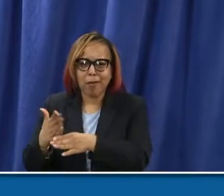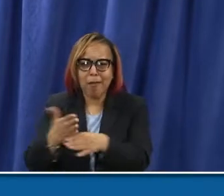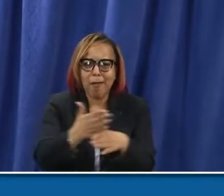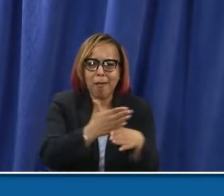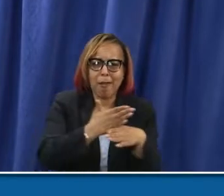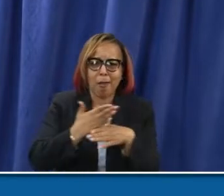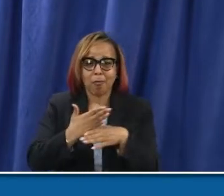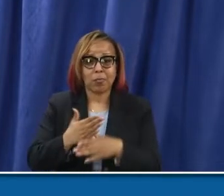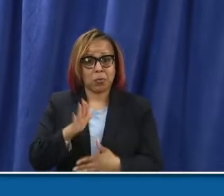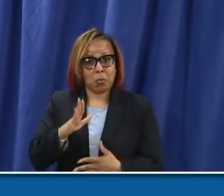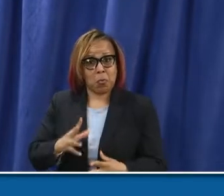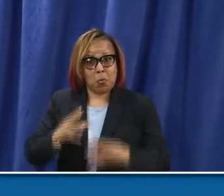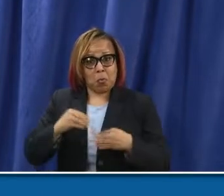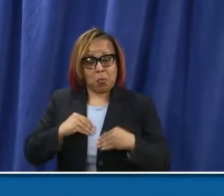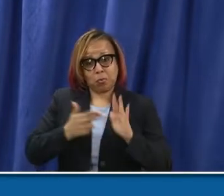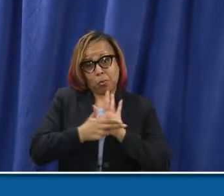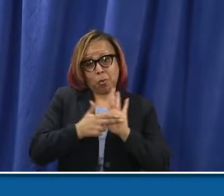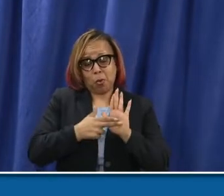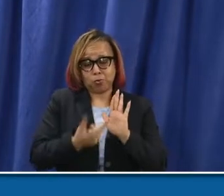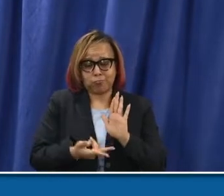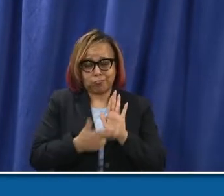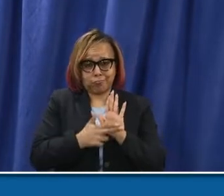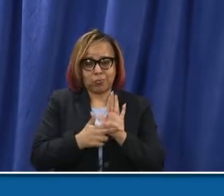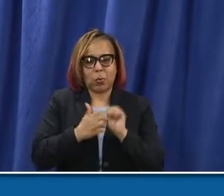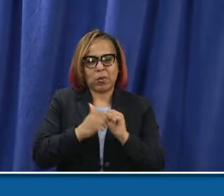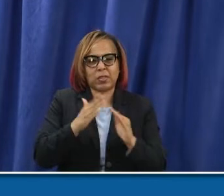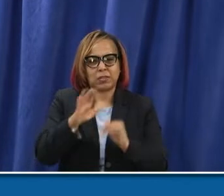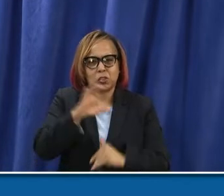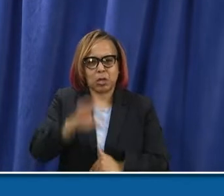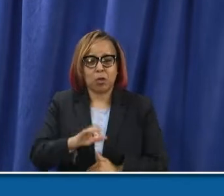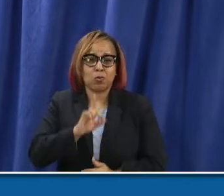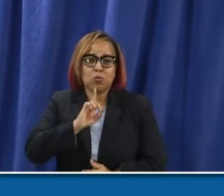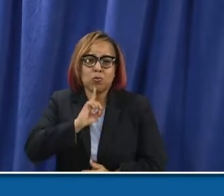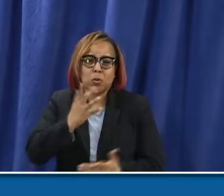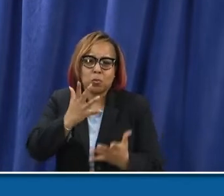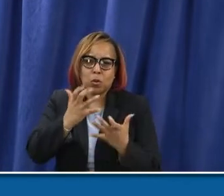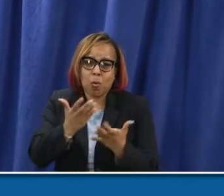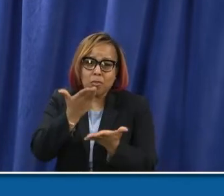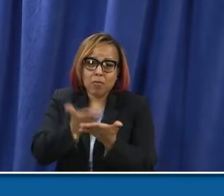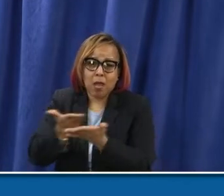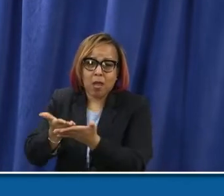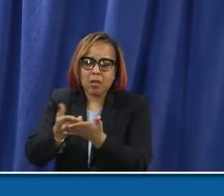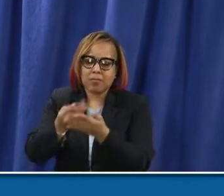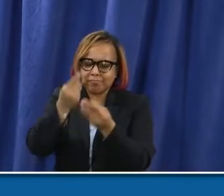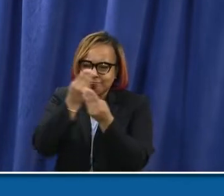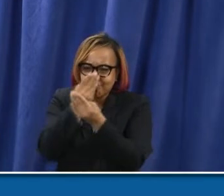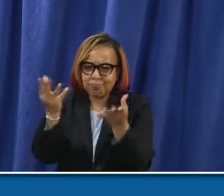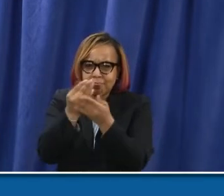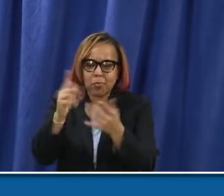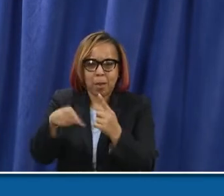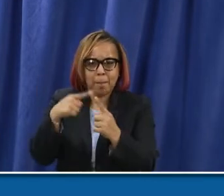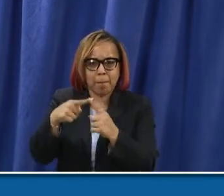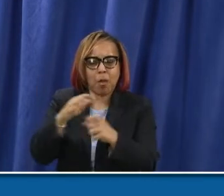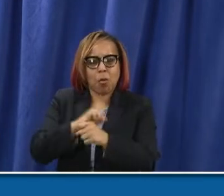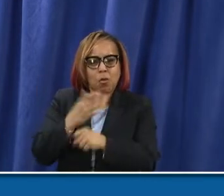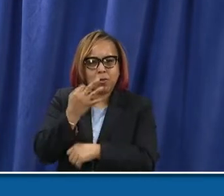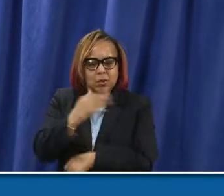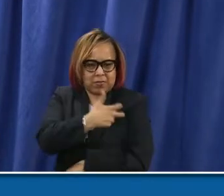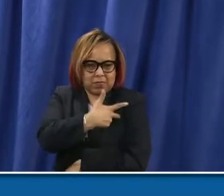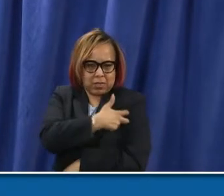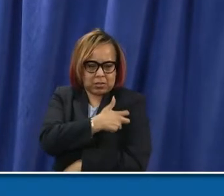you can put your own logo on them along with the City of Chicago. We really want to get the facts out about COVID-19 vaccine in